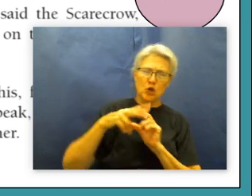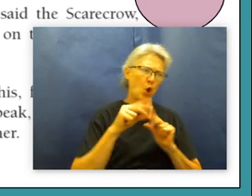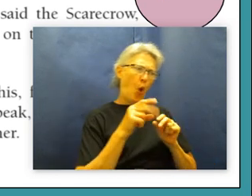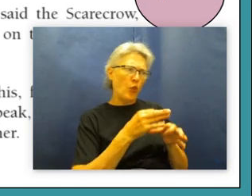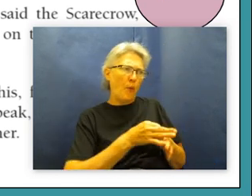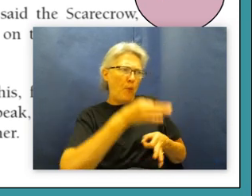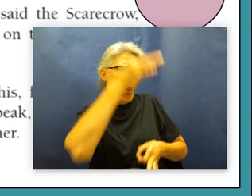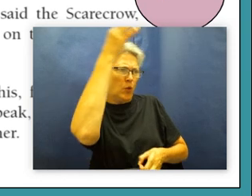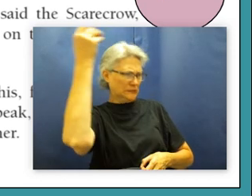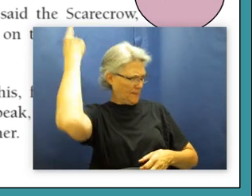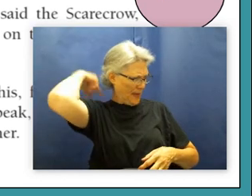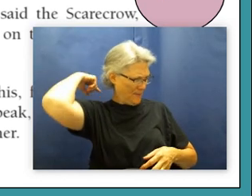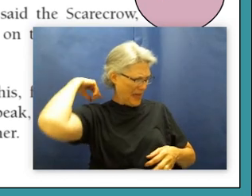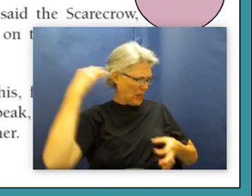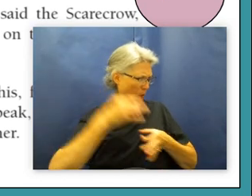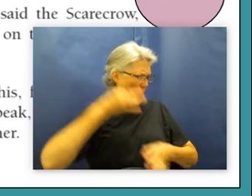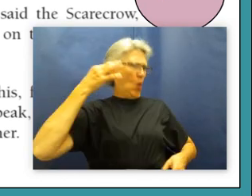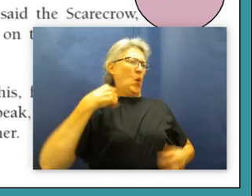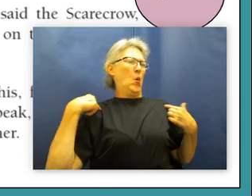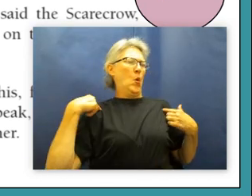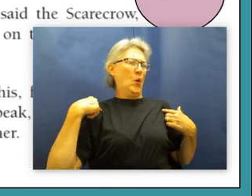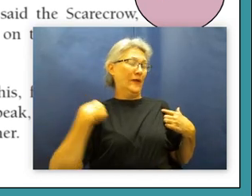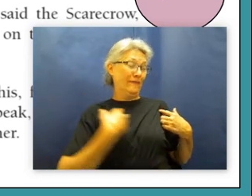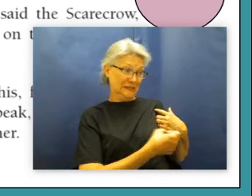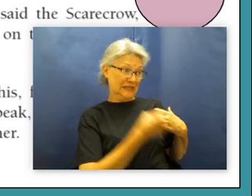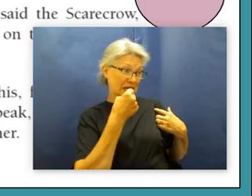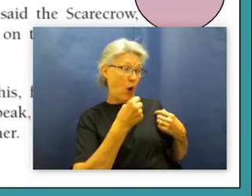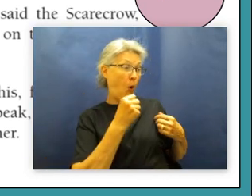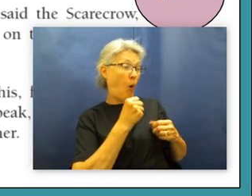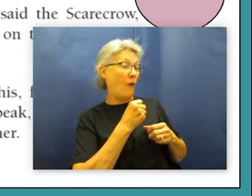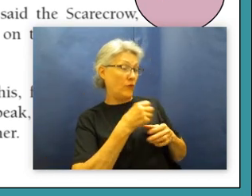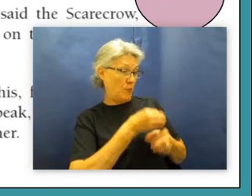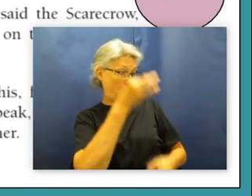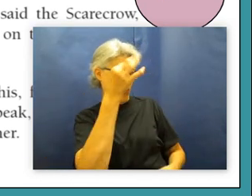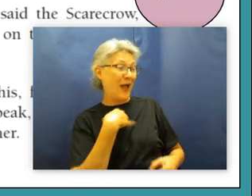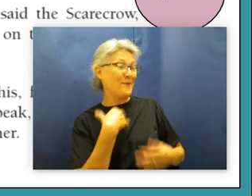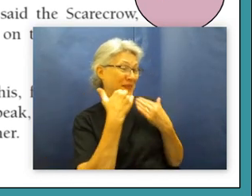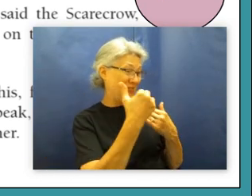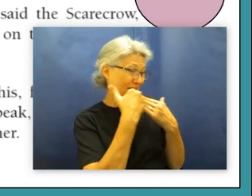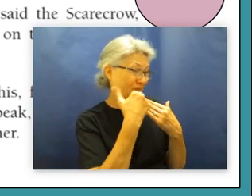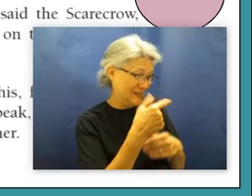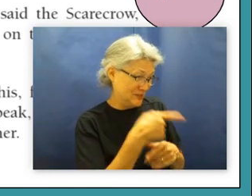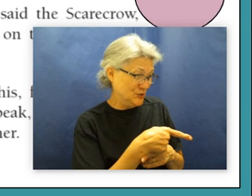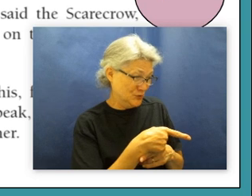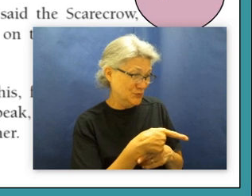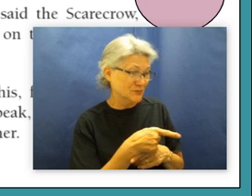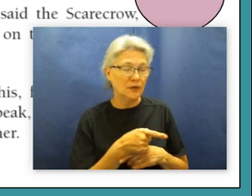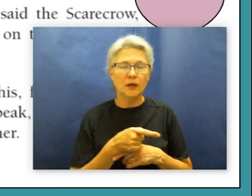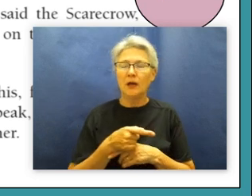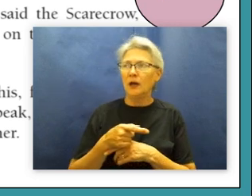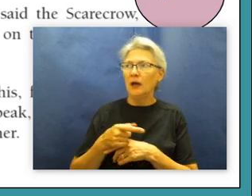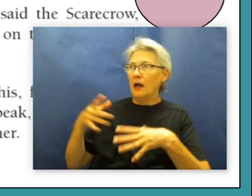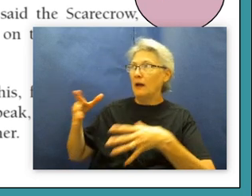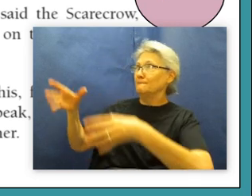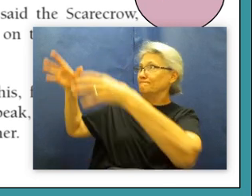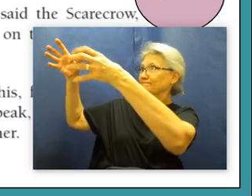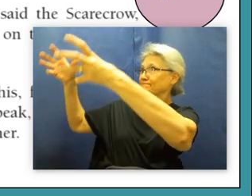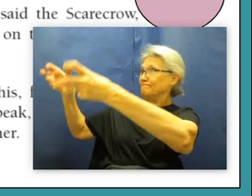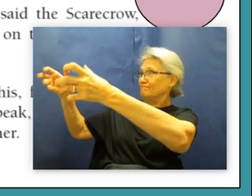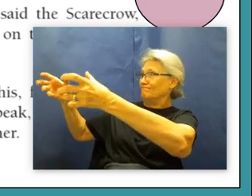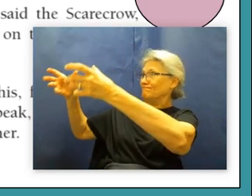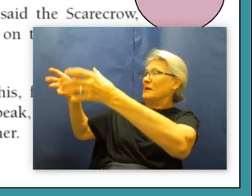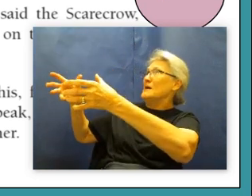my back. If you will please take away the pole, I shall be greatly obliged to you." Dorothy reached up both arms and